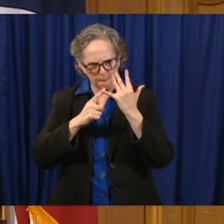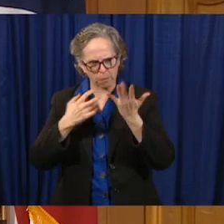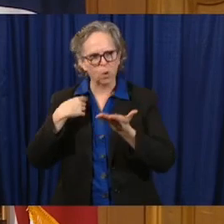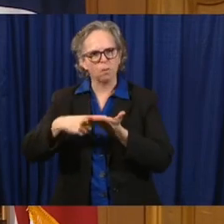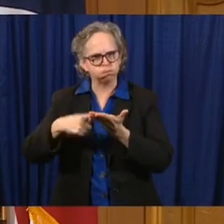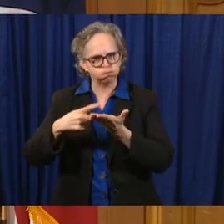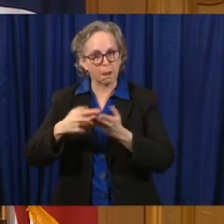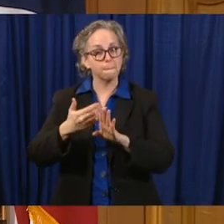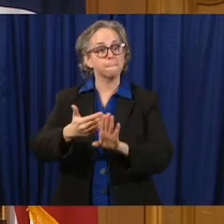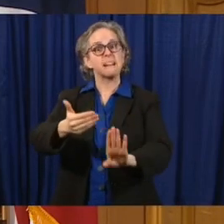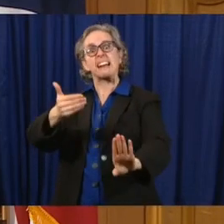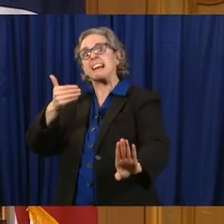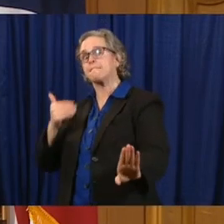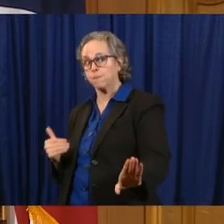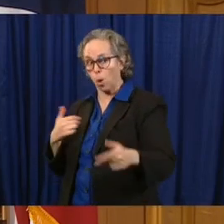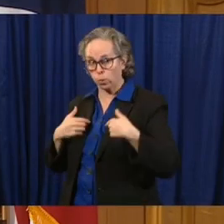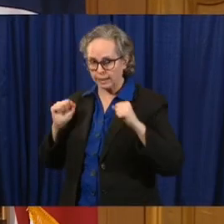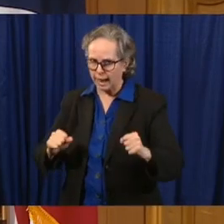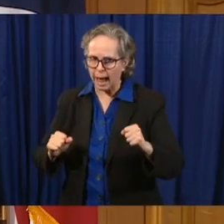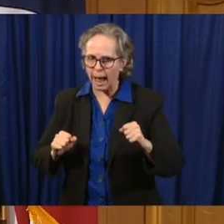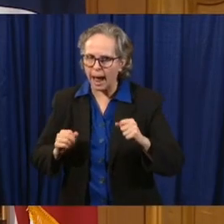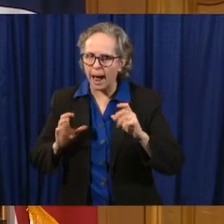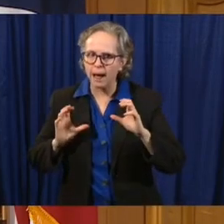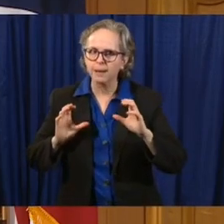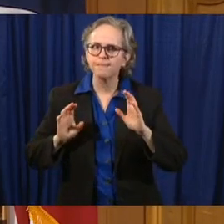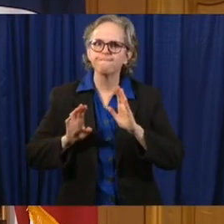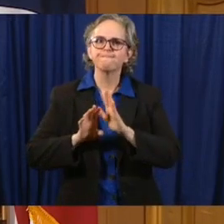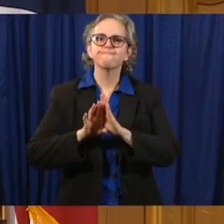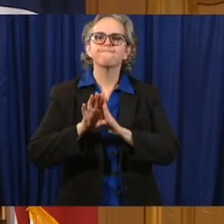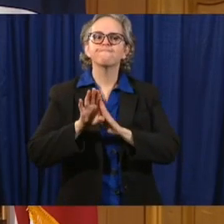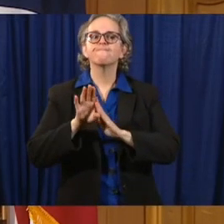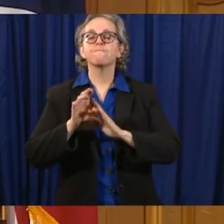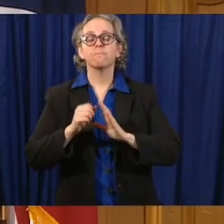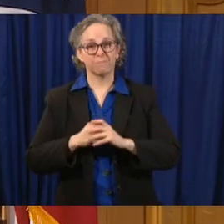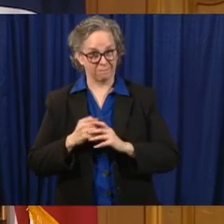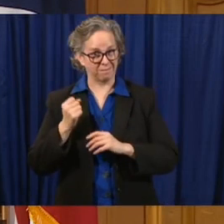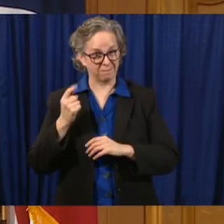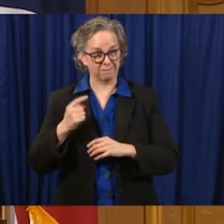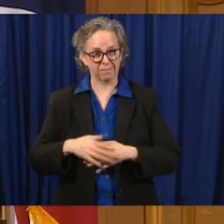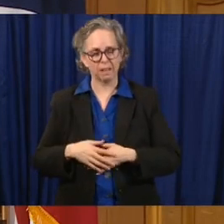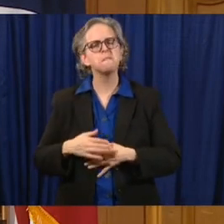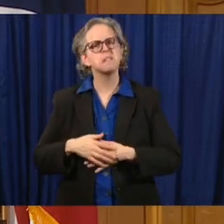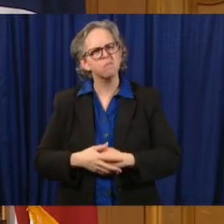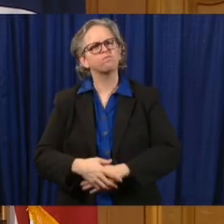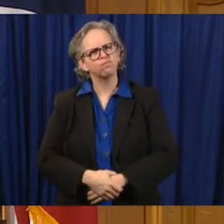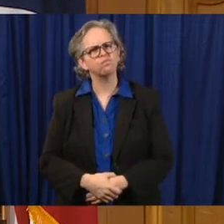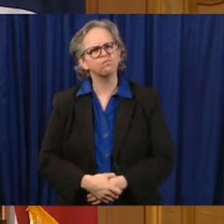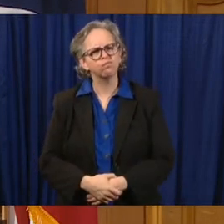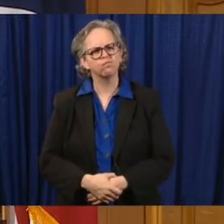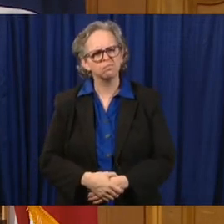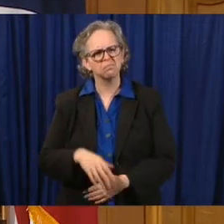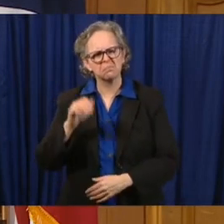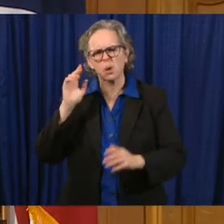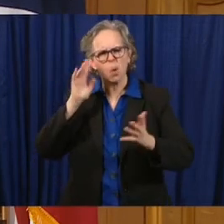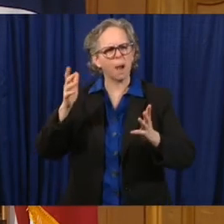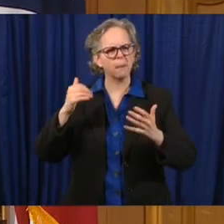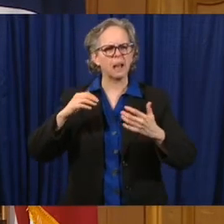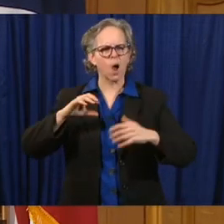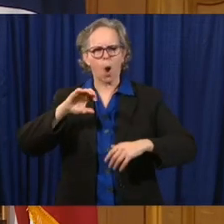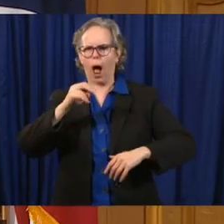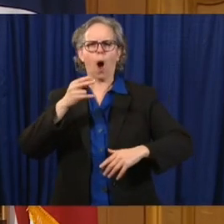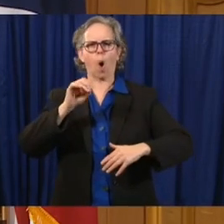work in progress. I think that what we come up with will be an Ohio plan, and I